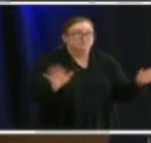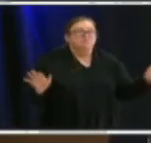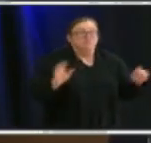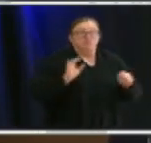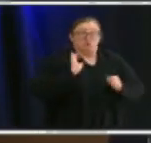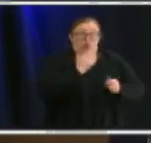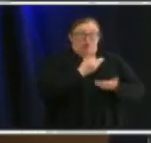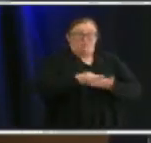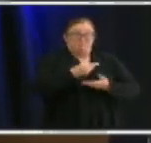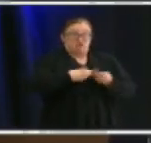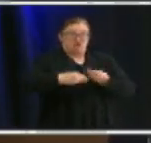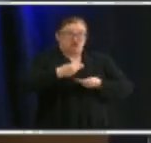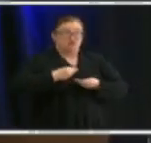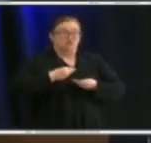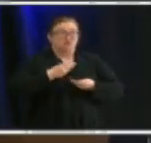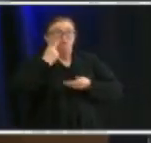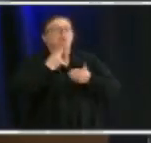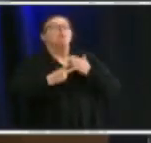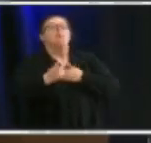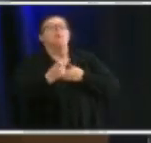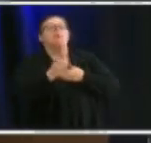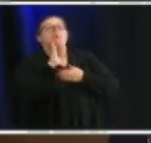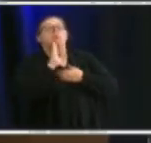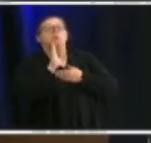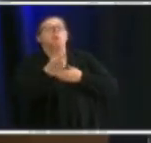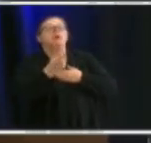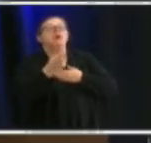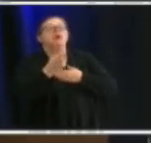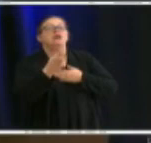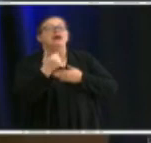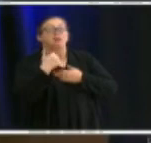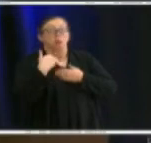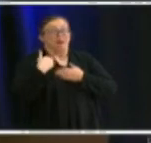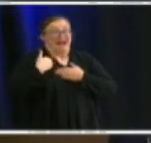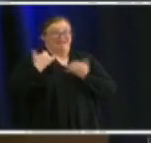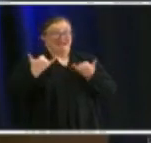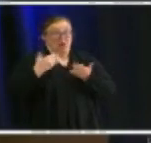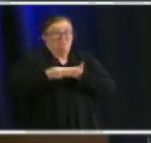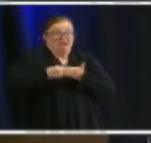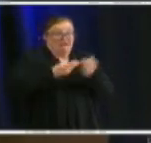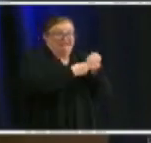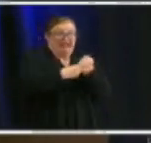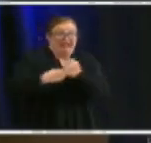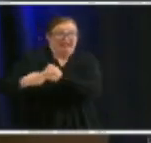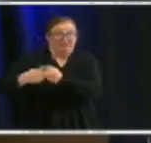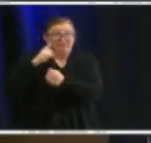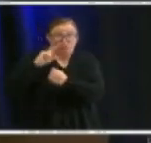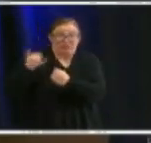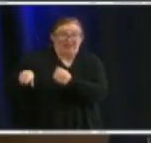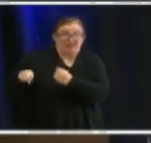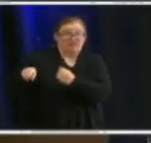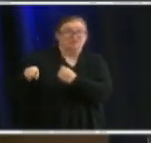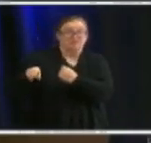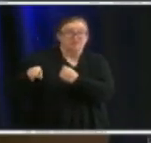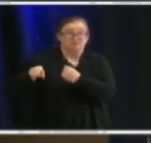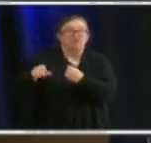anticipates the exhaustion of reserves within all of those funds, and would, if we